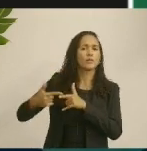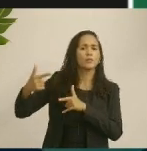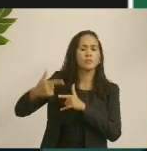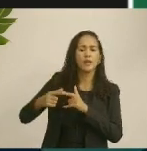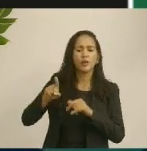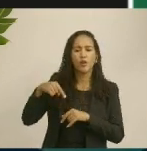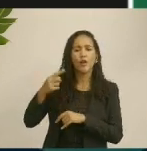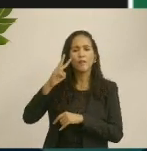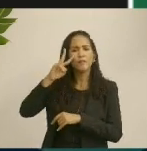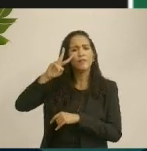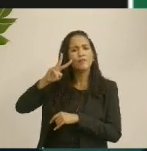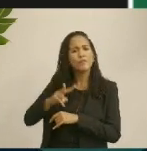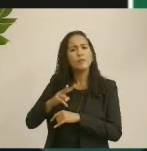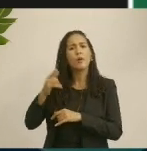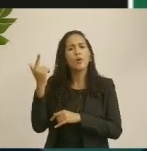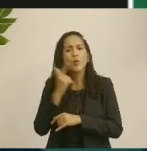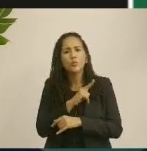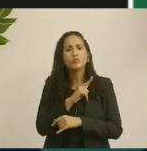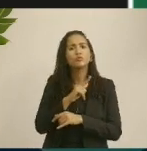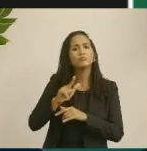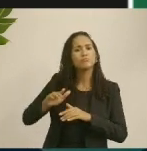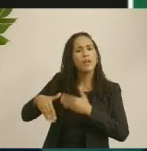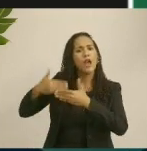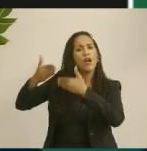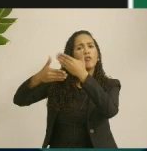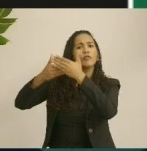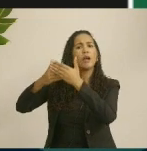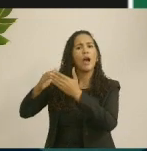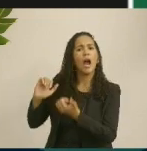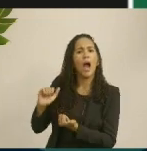you. Thank you, Marianne.